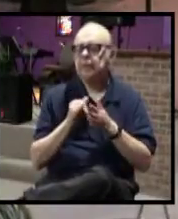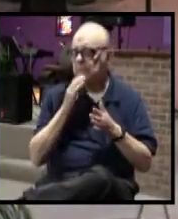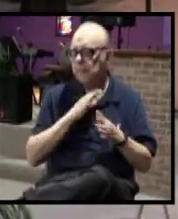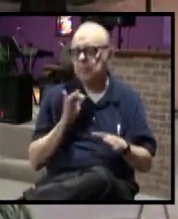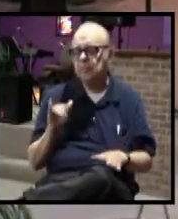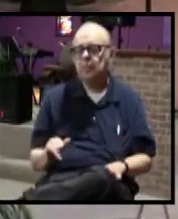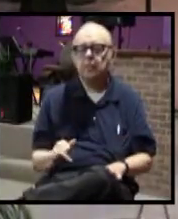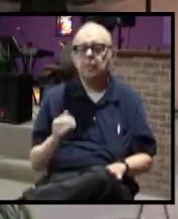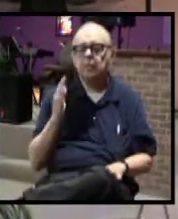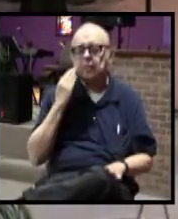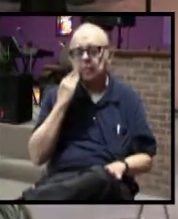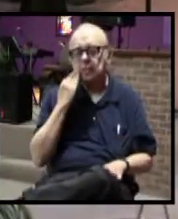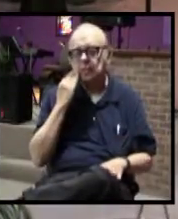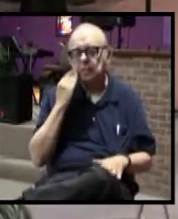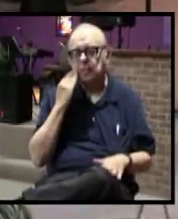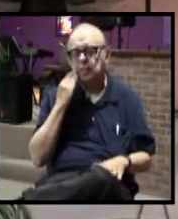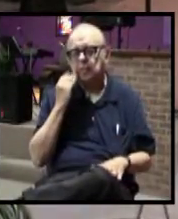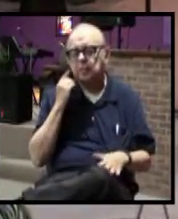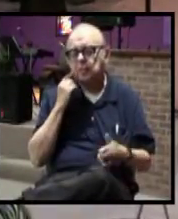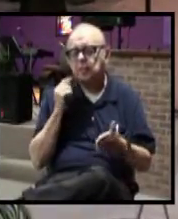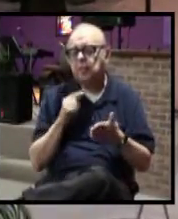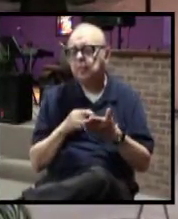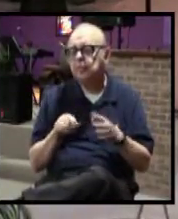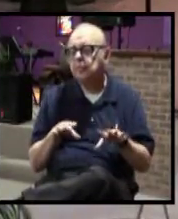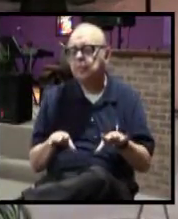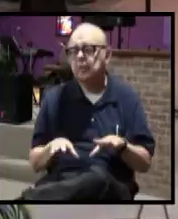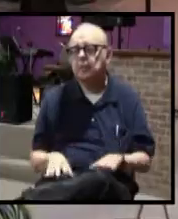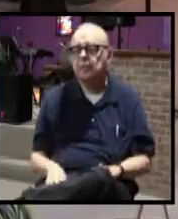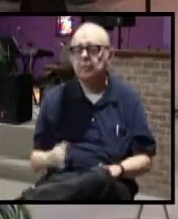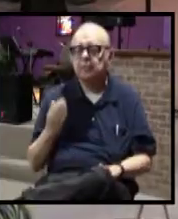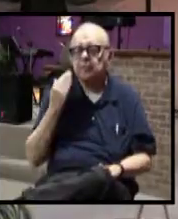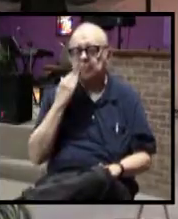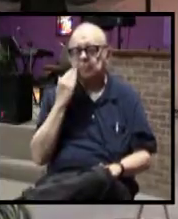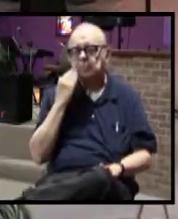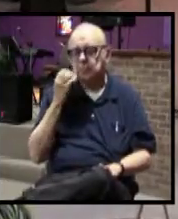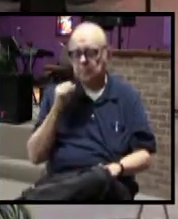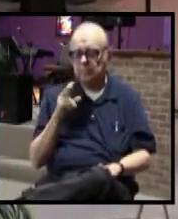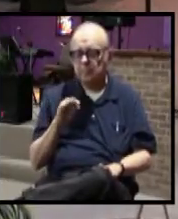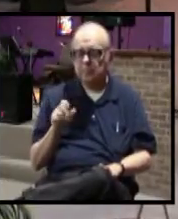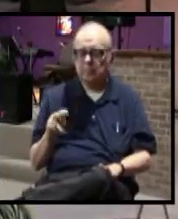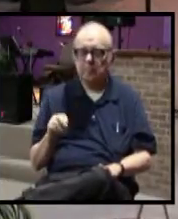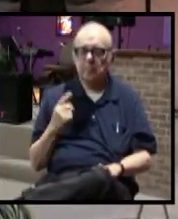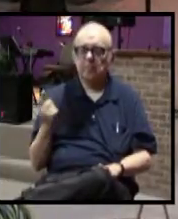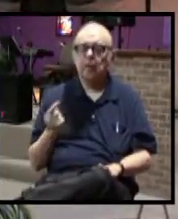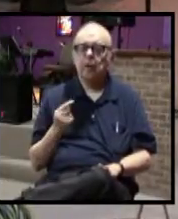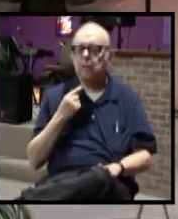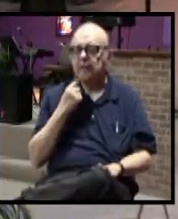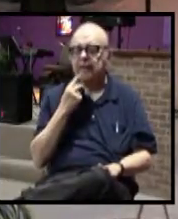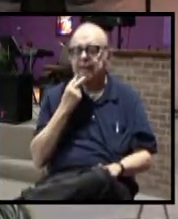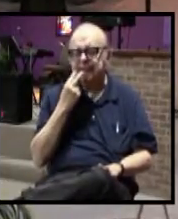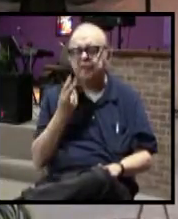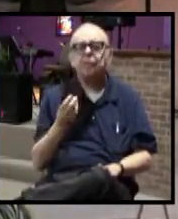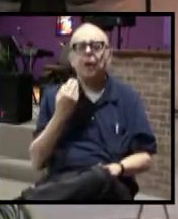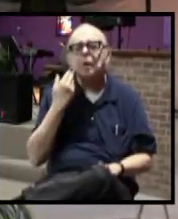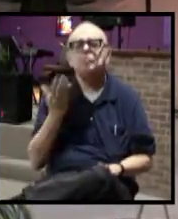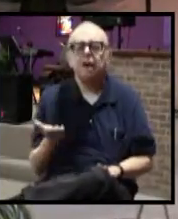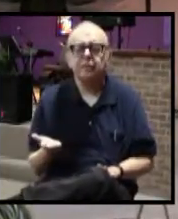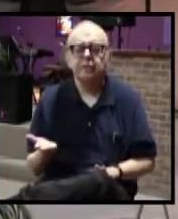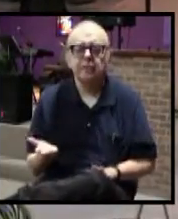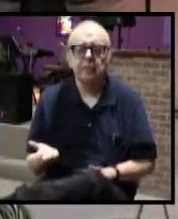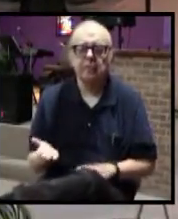Have you seen her yet, Simon? Did you notice what she did? You see, because Simon only saw a